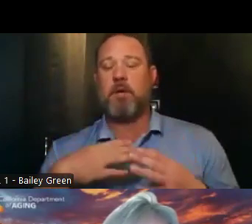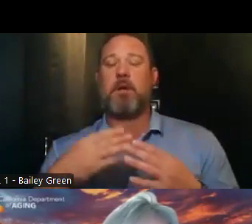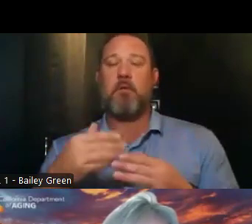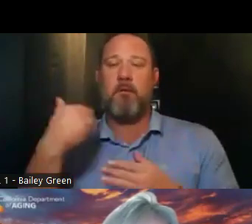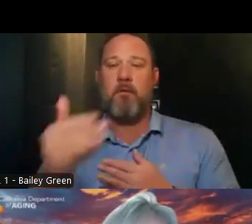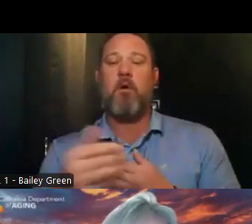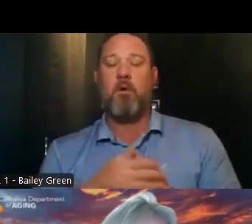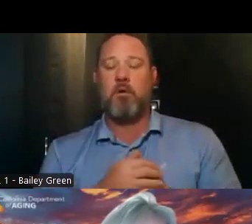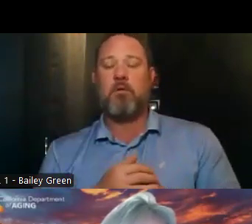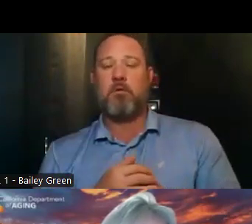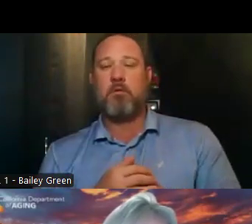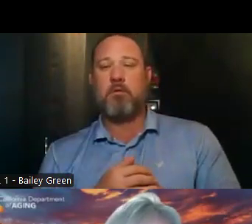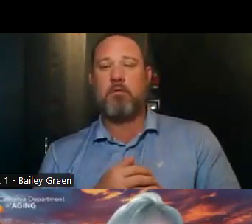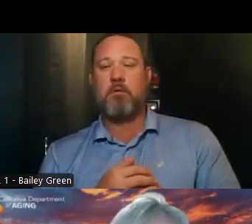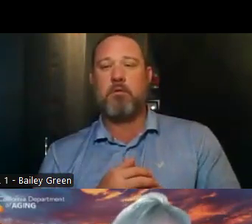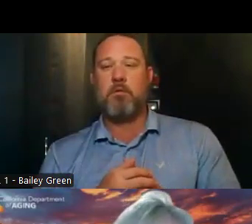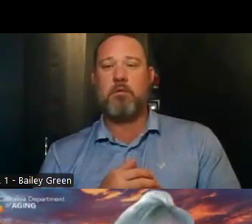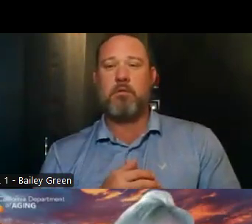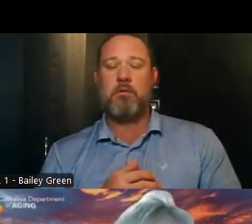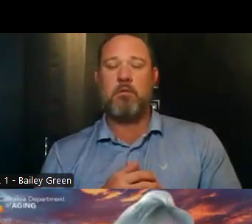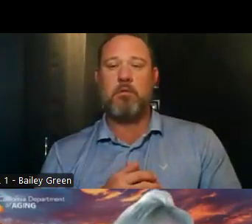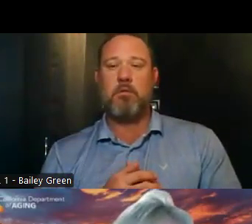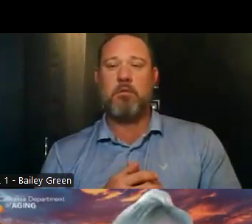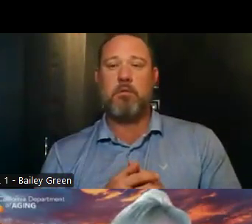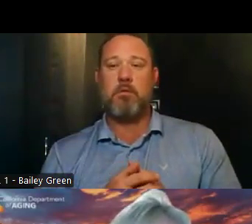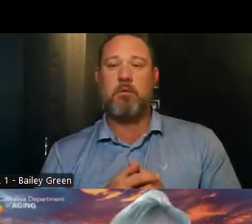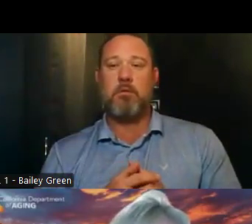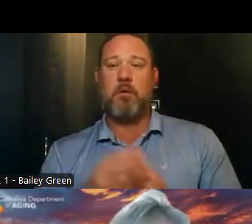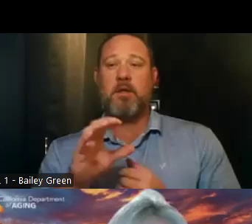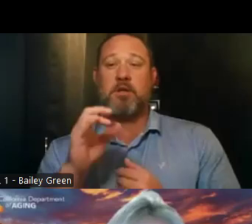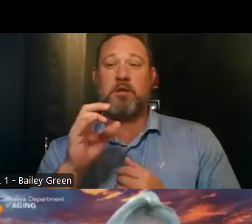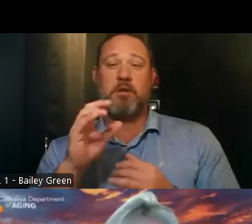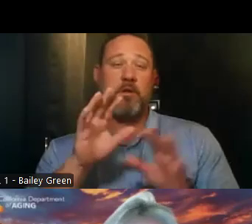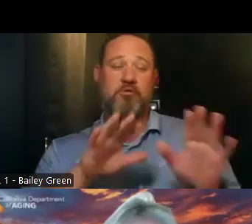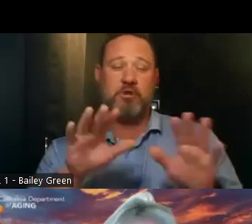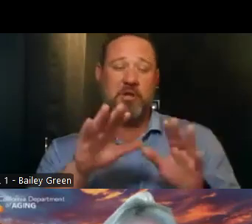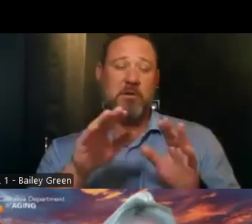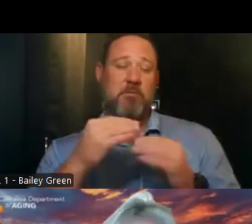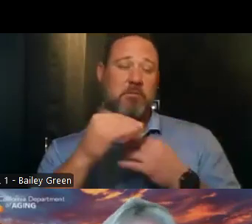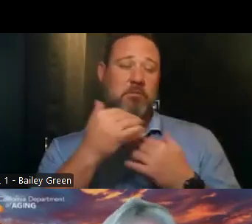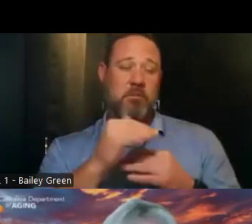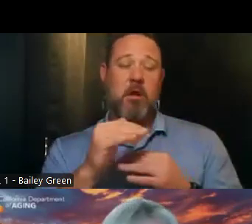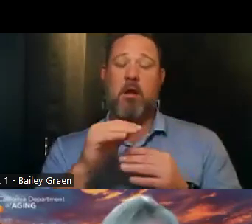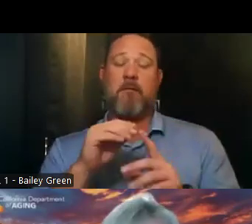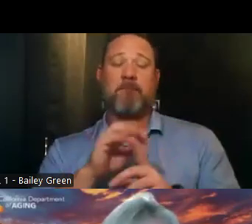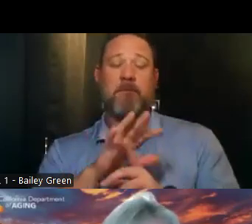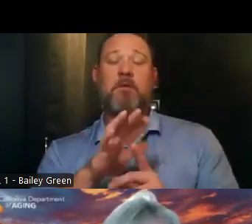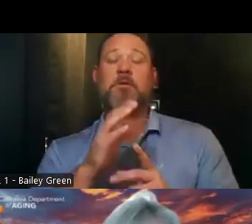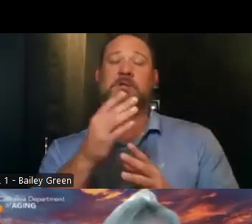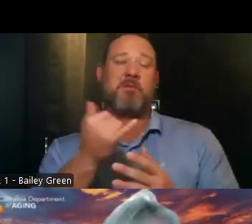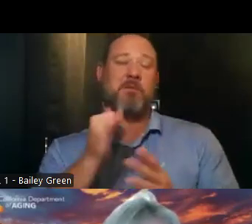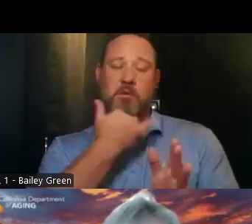But my question to you is about this chilling effect issue, because as you said, there's a lot of sometimes